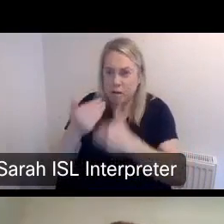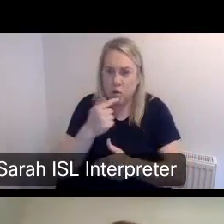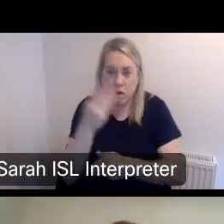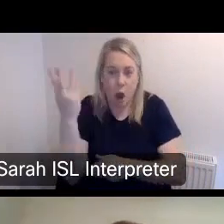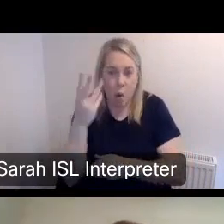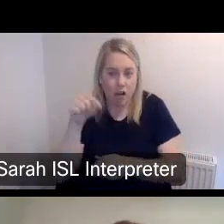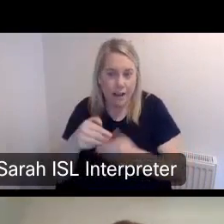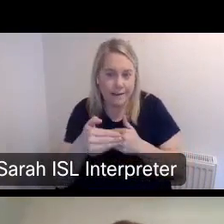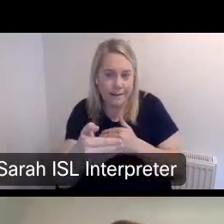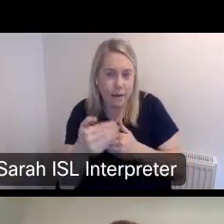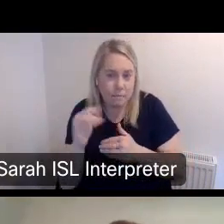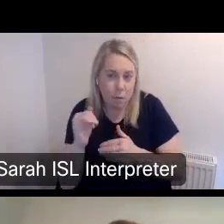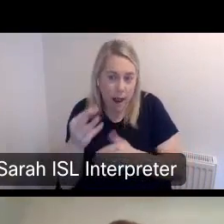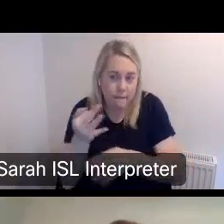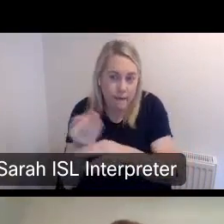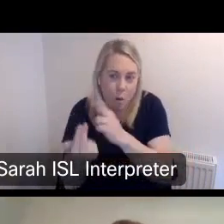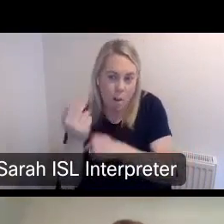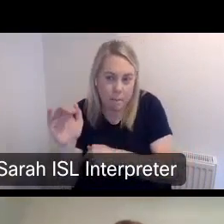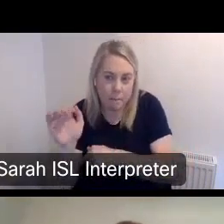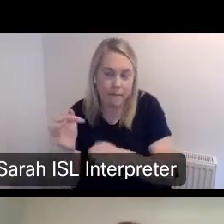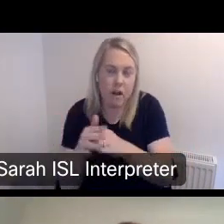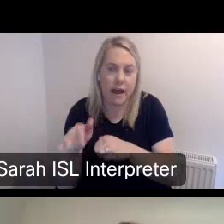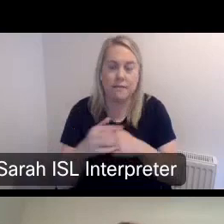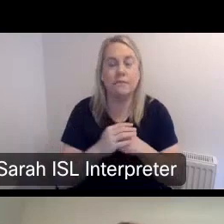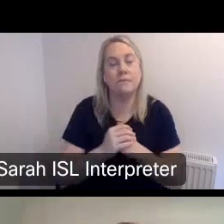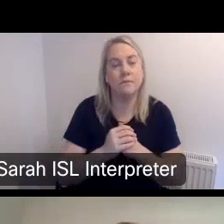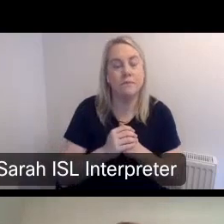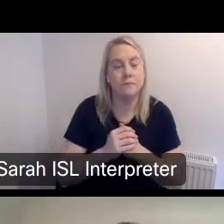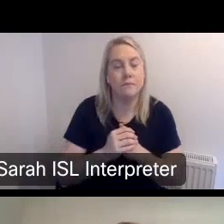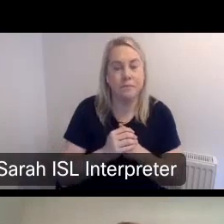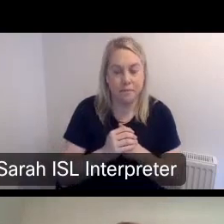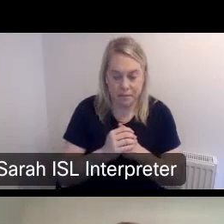those discussions. Okay. Next slide, please.